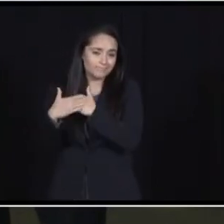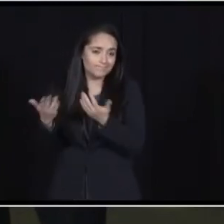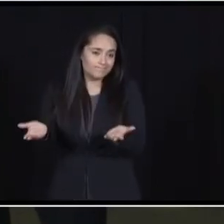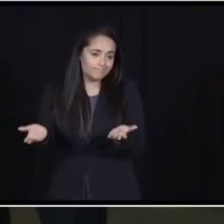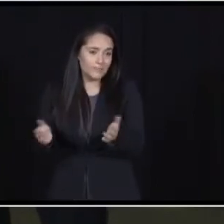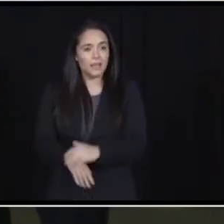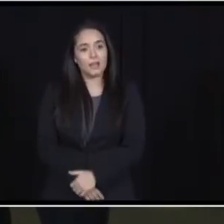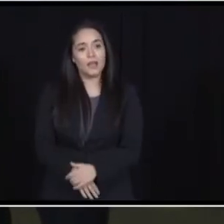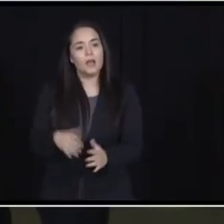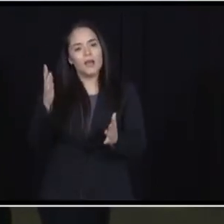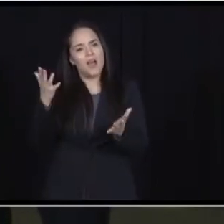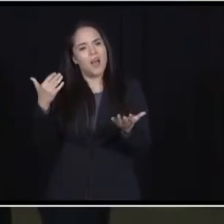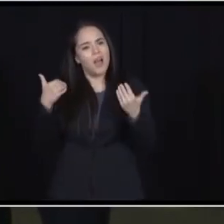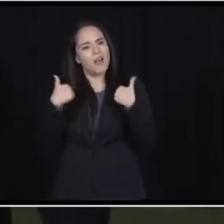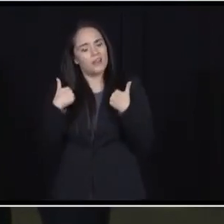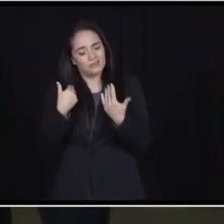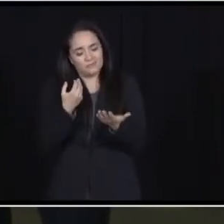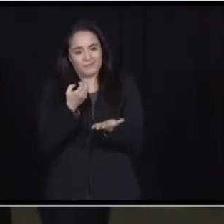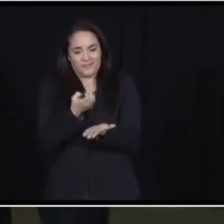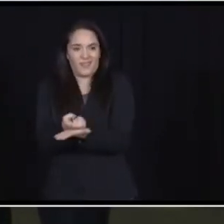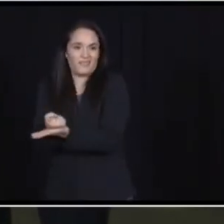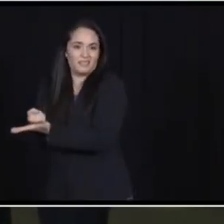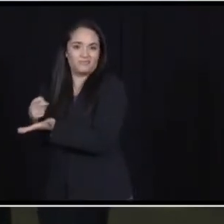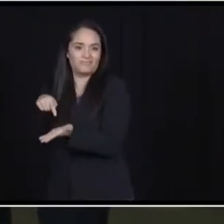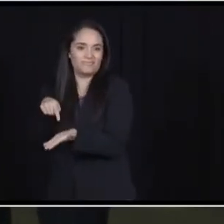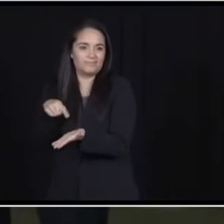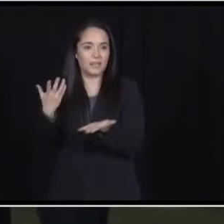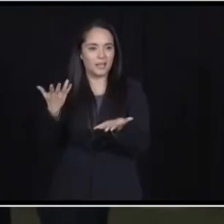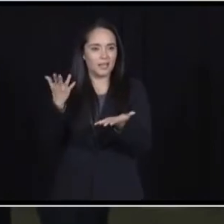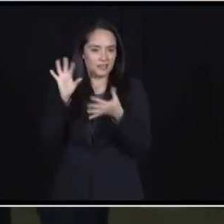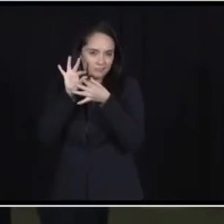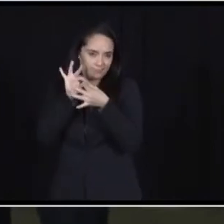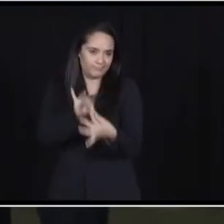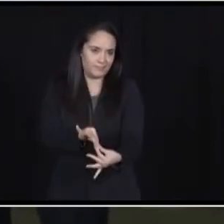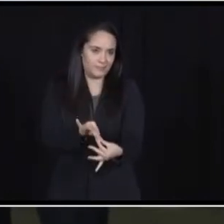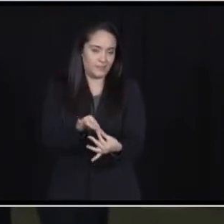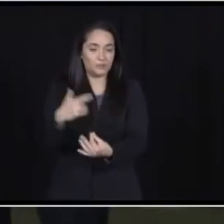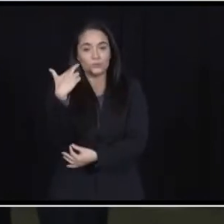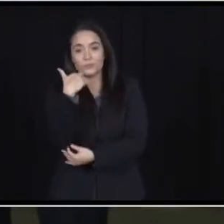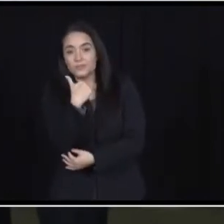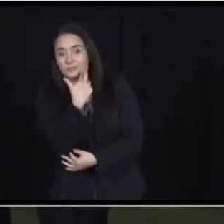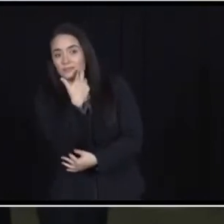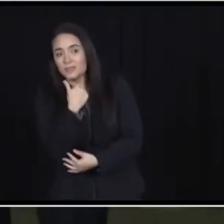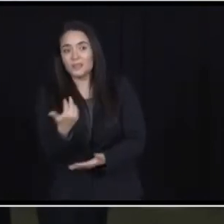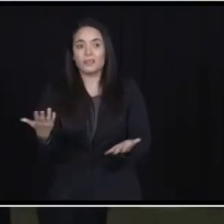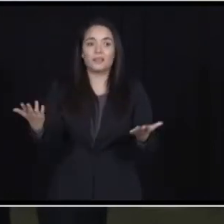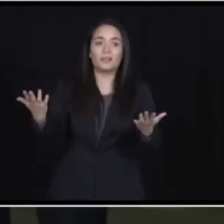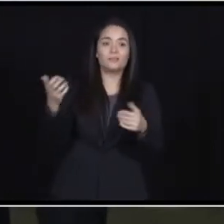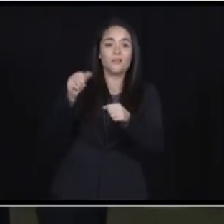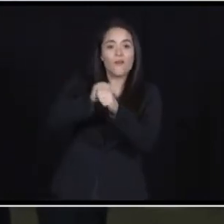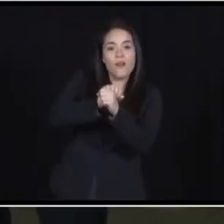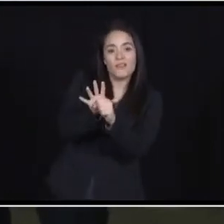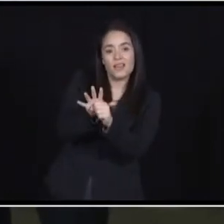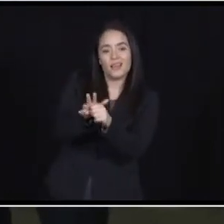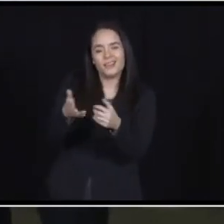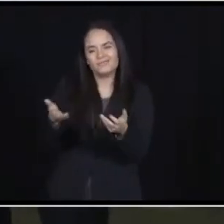is evidence that there is a direct link, unfortunately, between COVID spread and